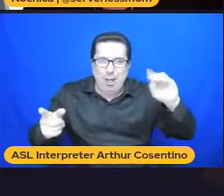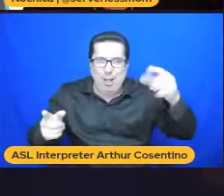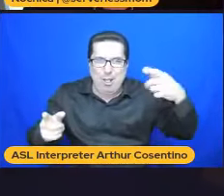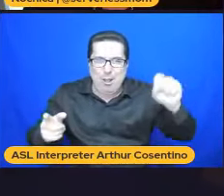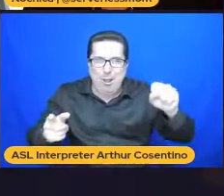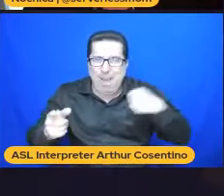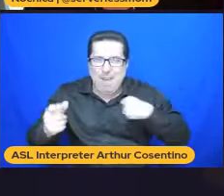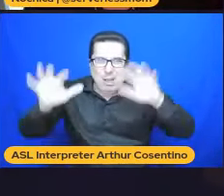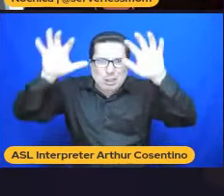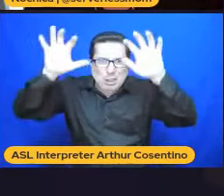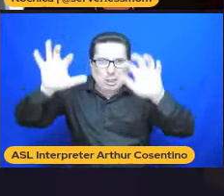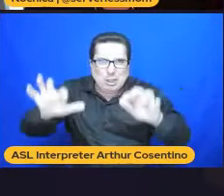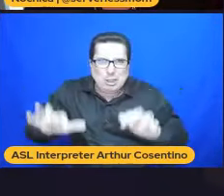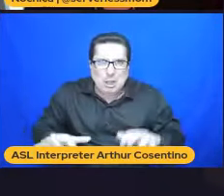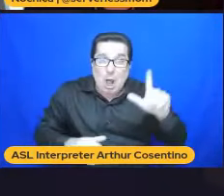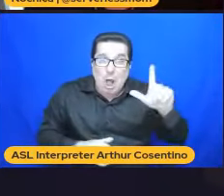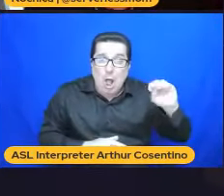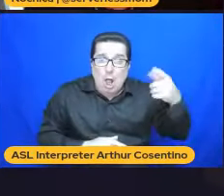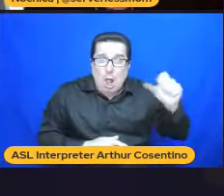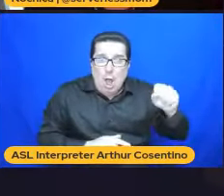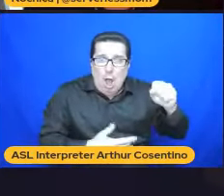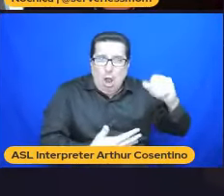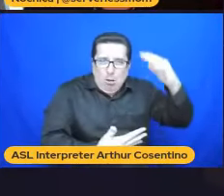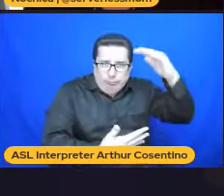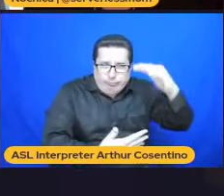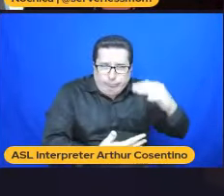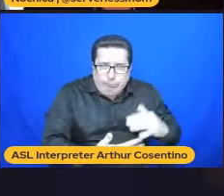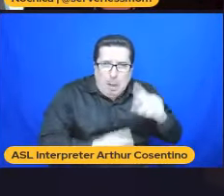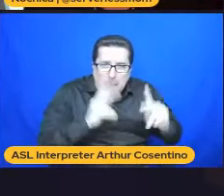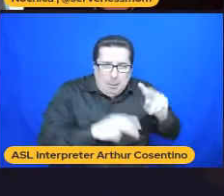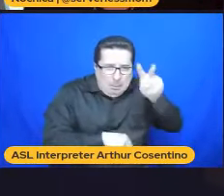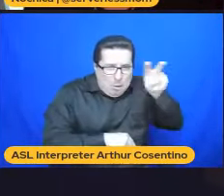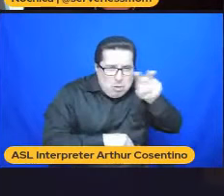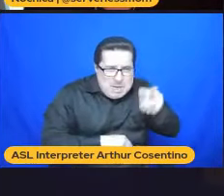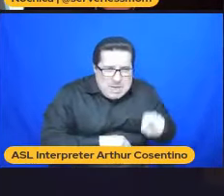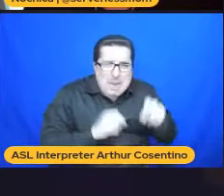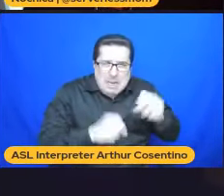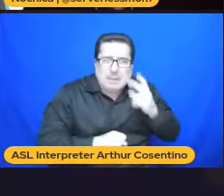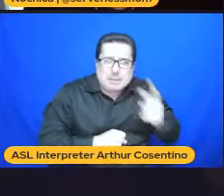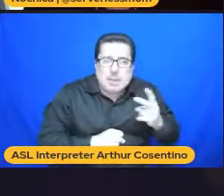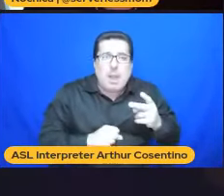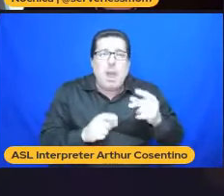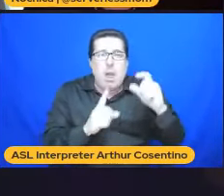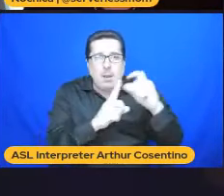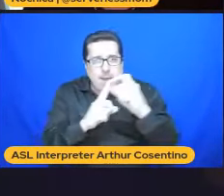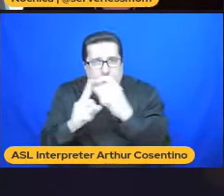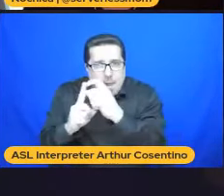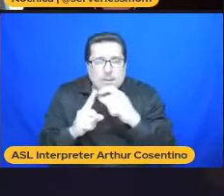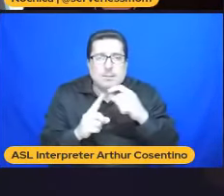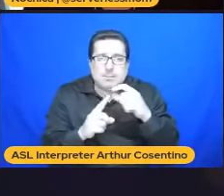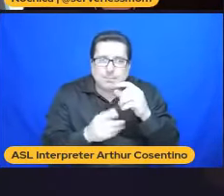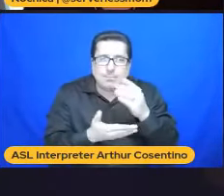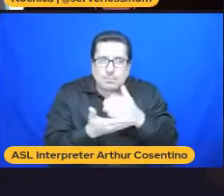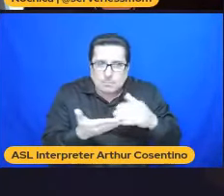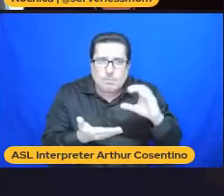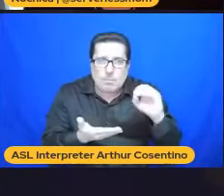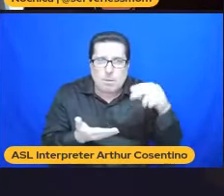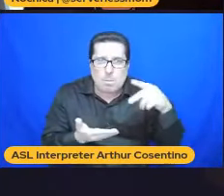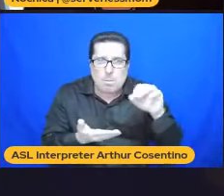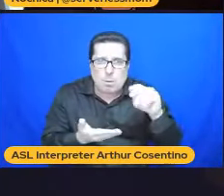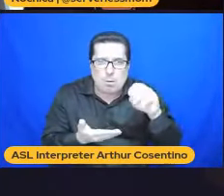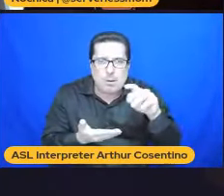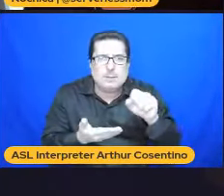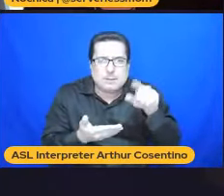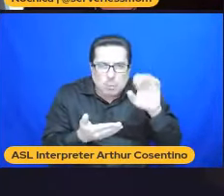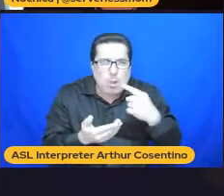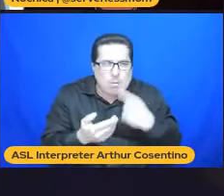be anything. They're very often human readable text components that give us some kind of detail about something that's